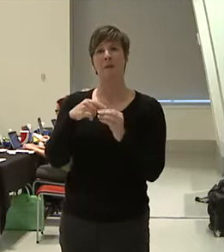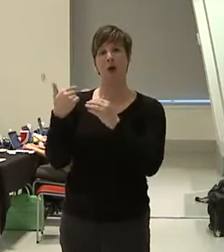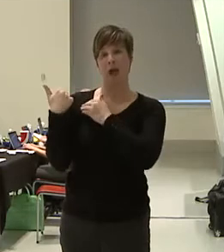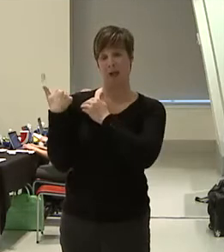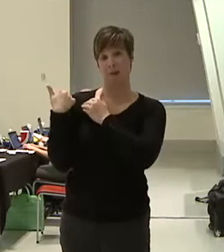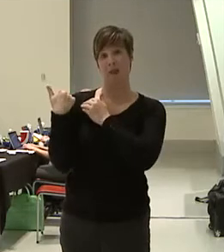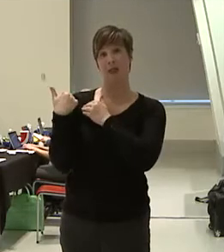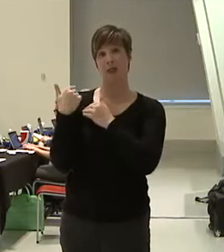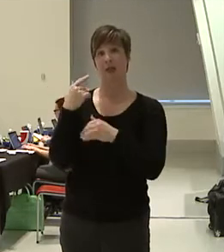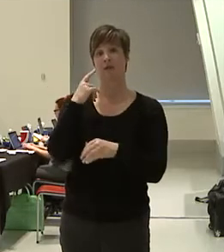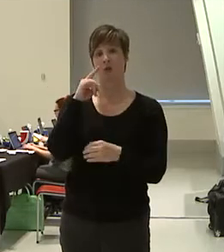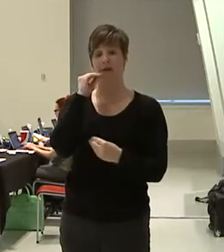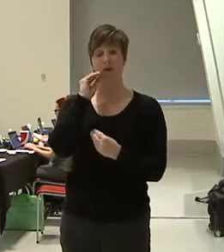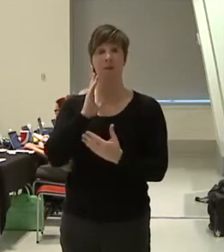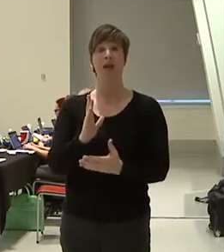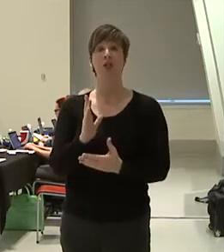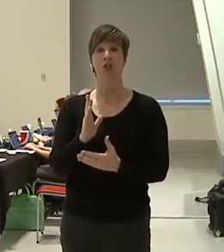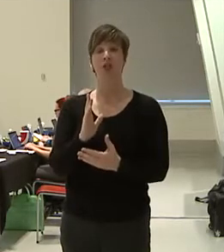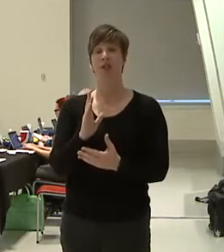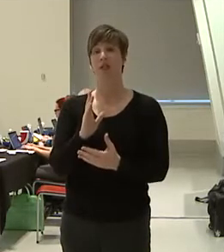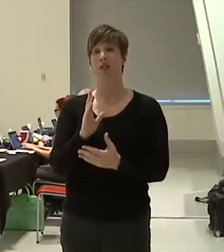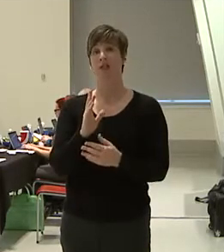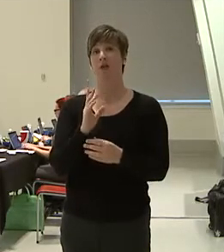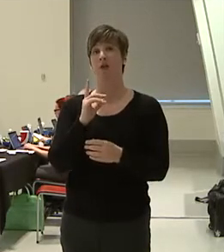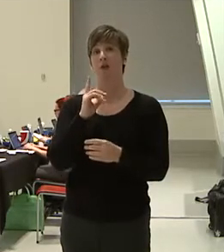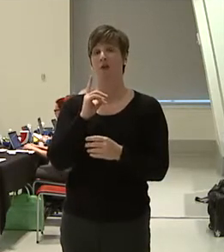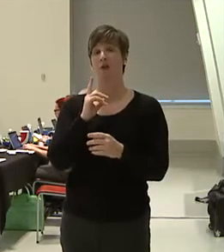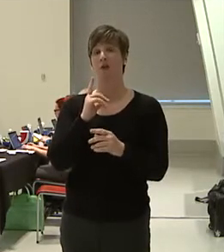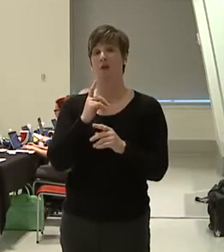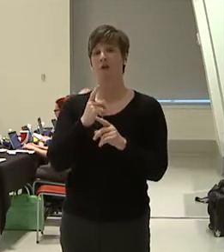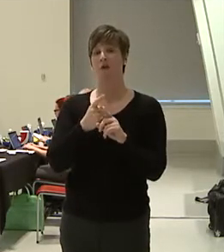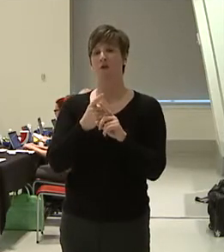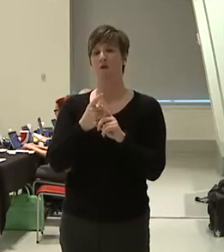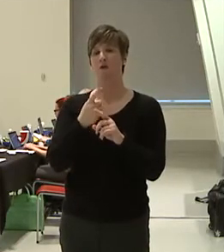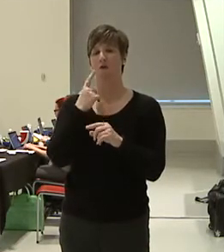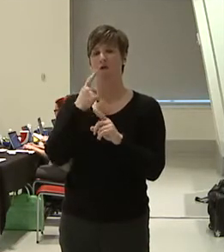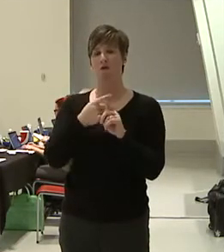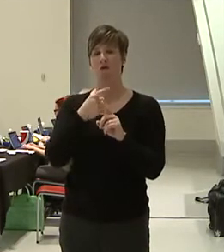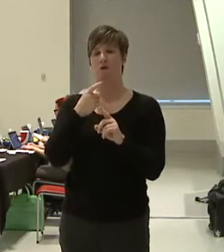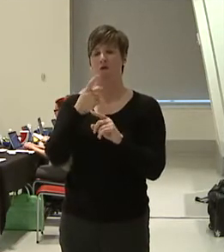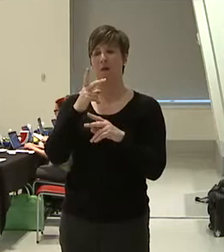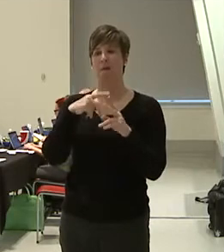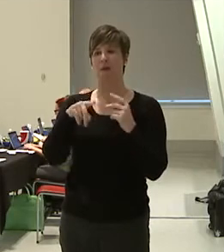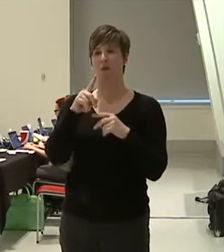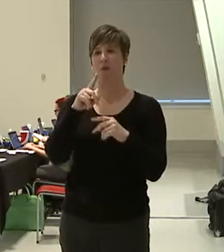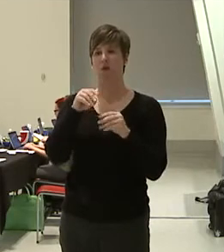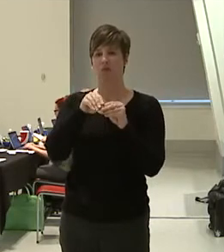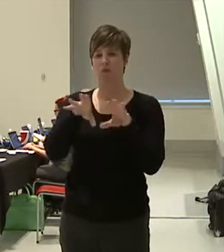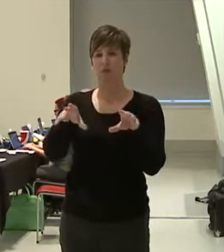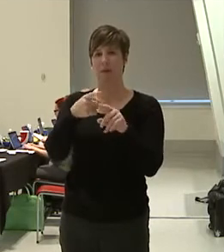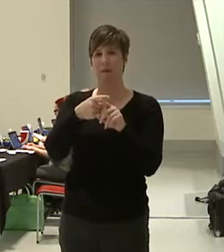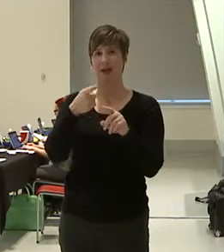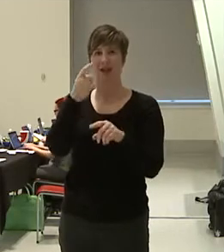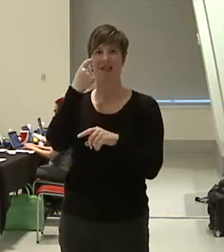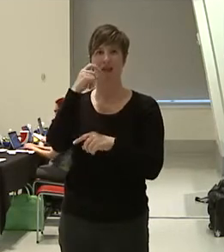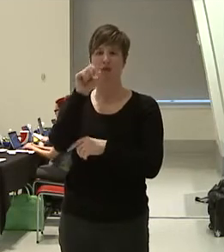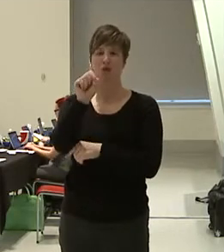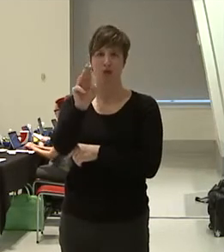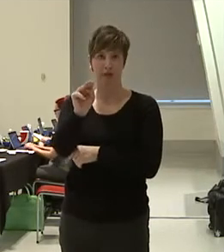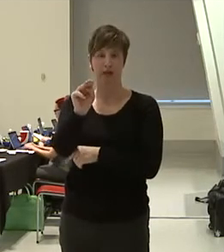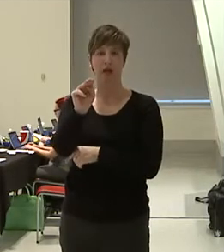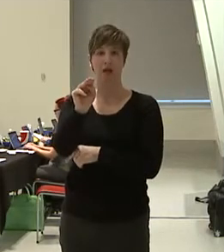accountability in terms of information that people disseminate via social media, because it seems to me that